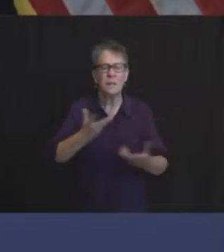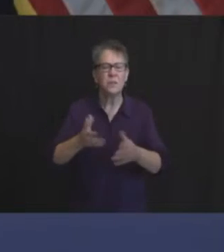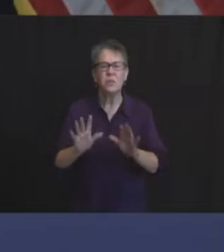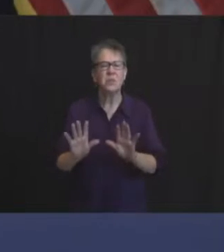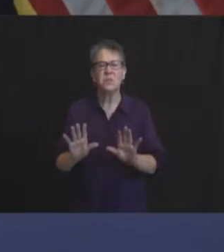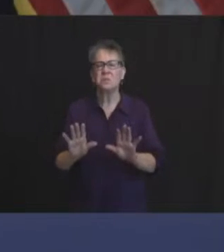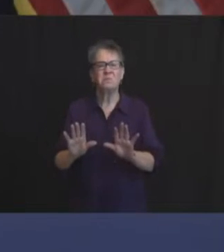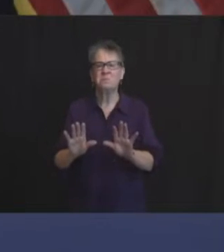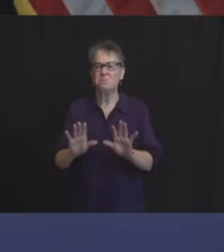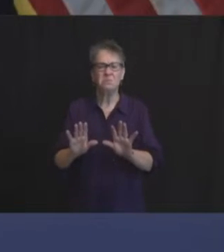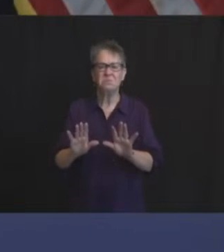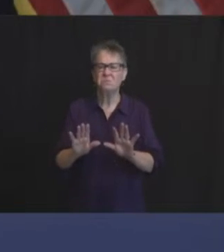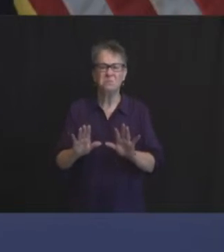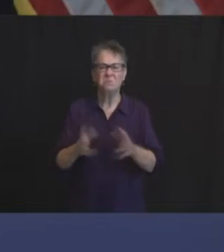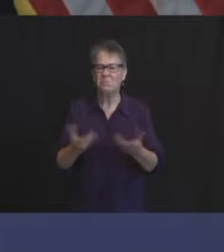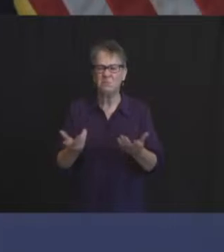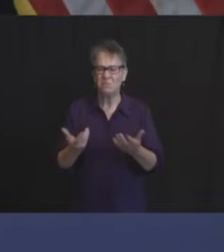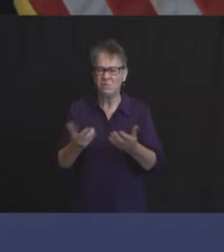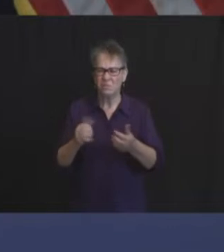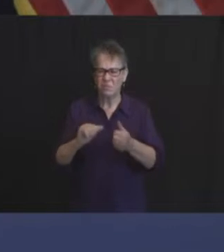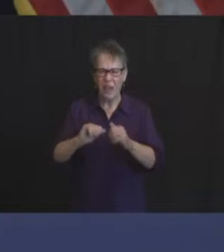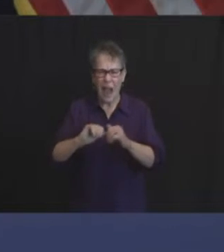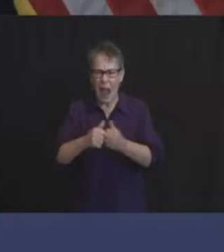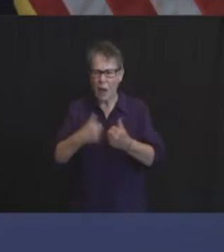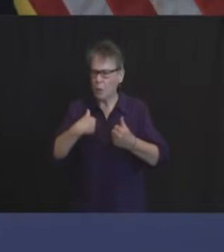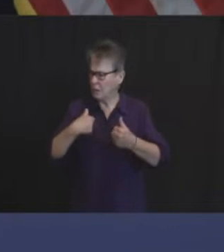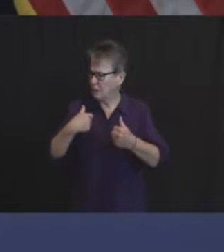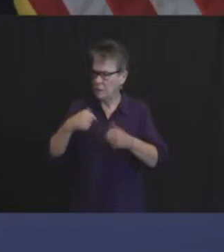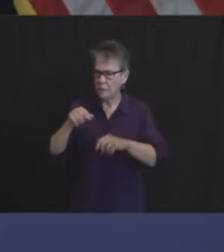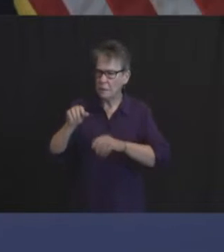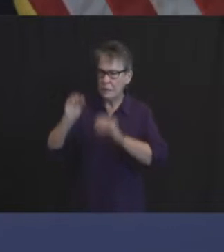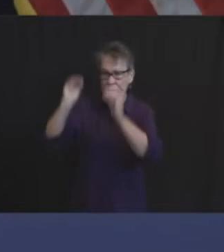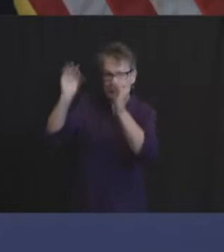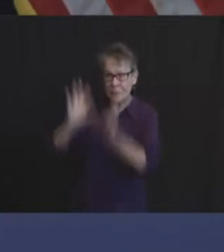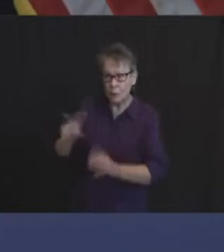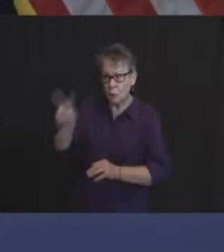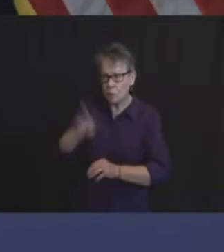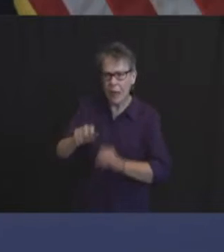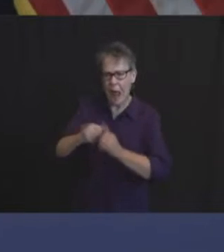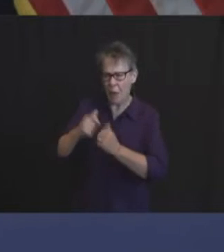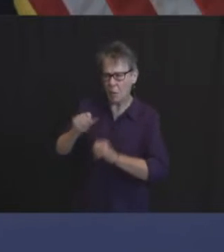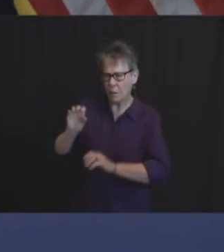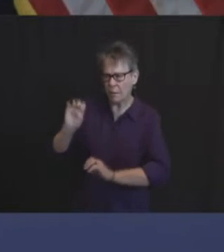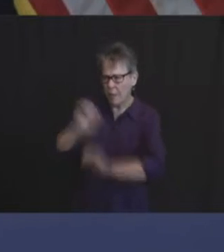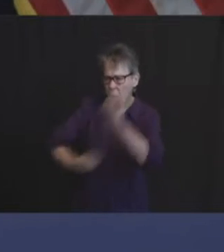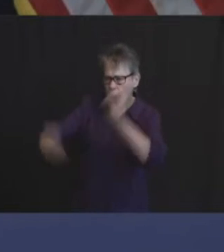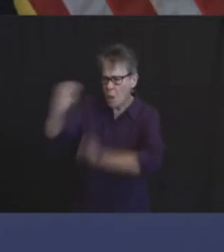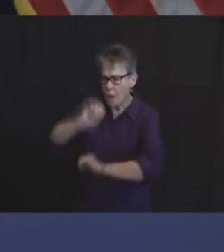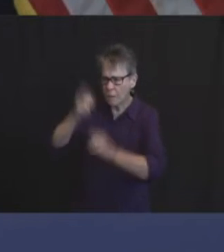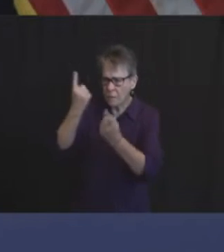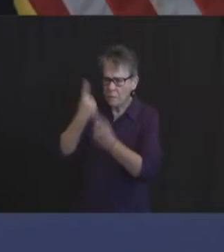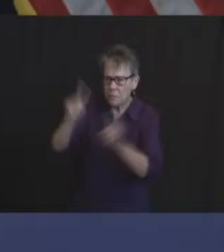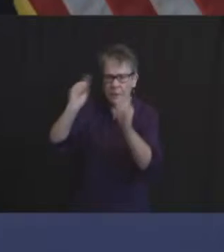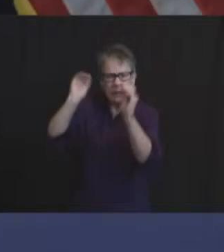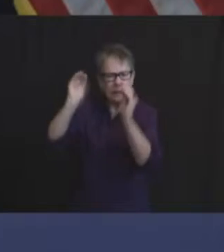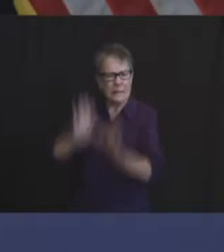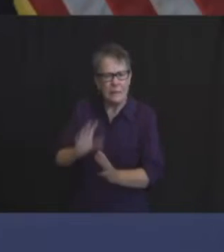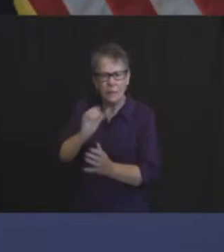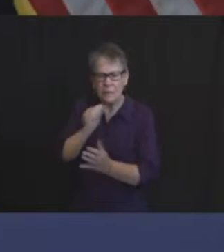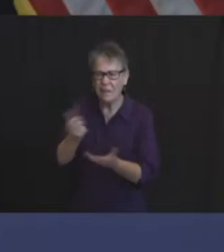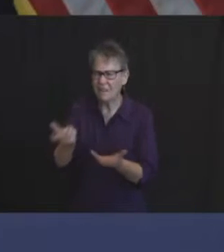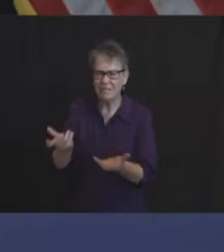effectiveness. And substitute teachers have served as a critical resource for schools and district